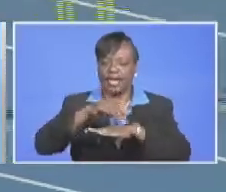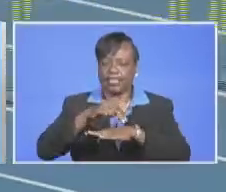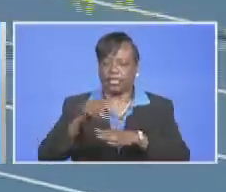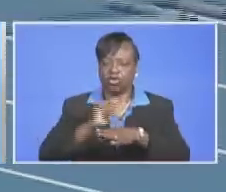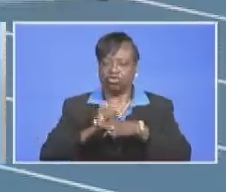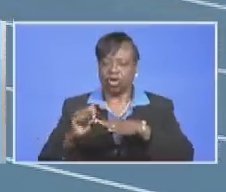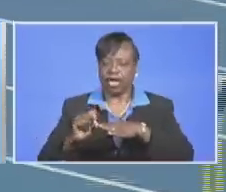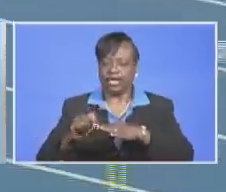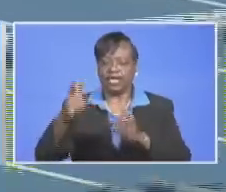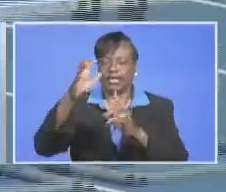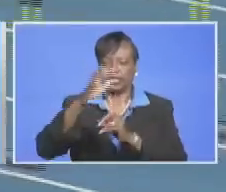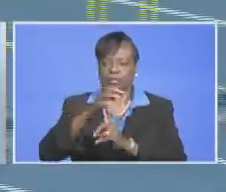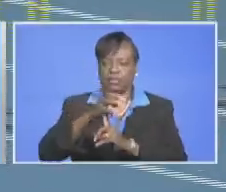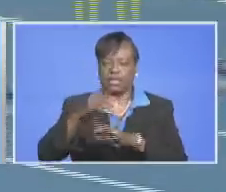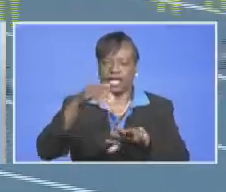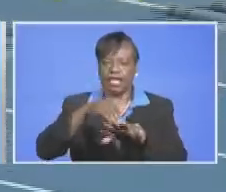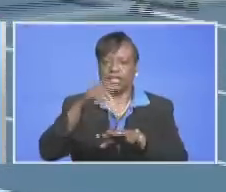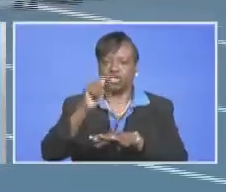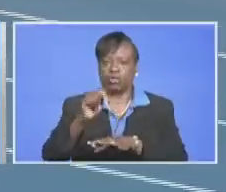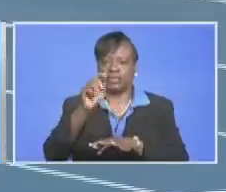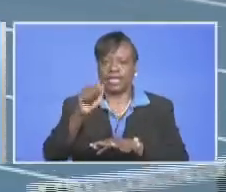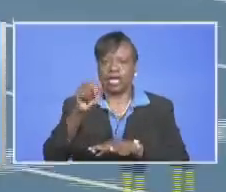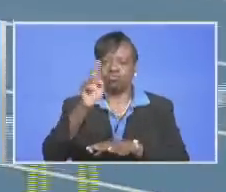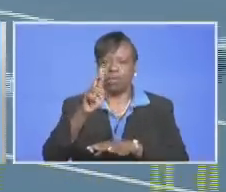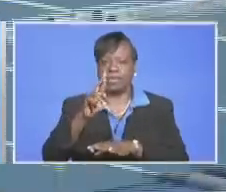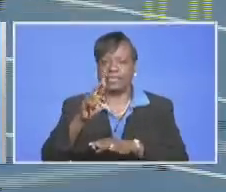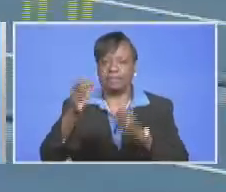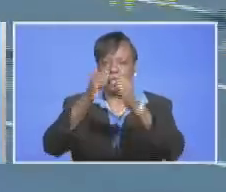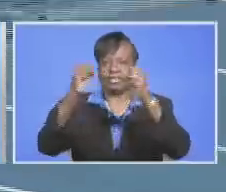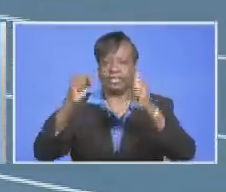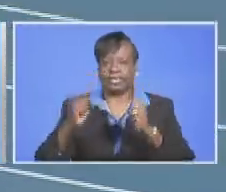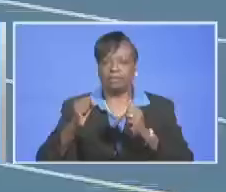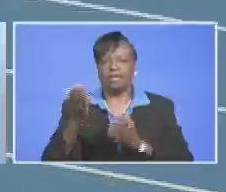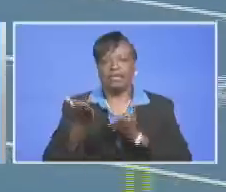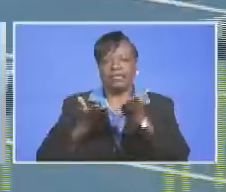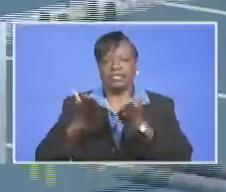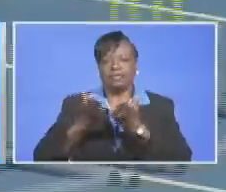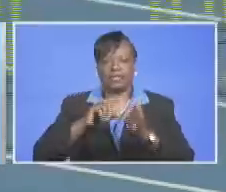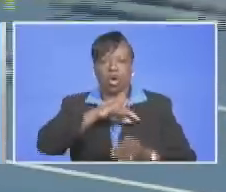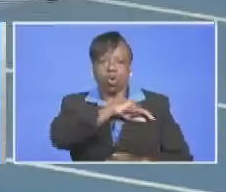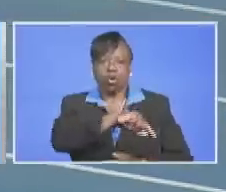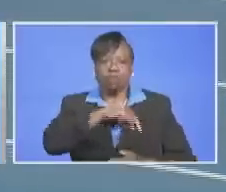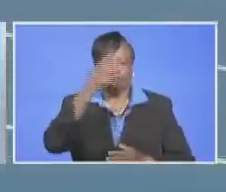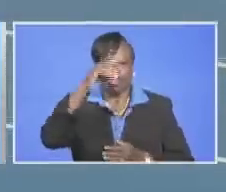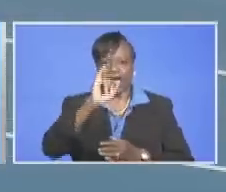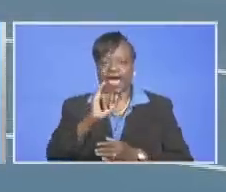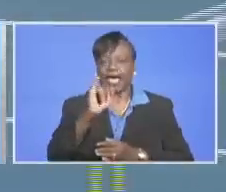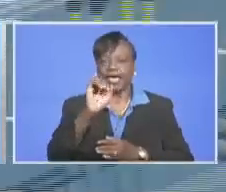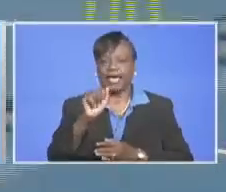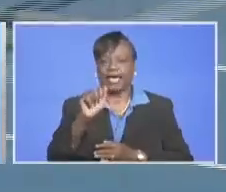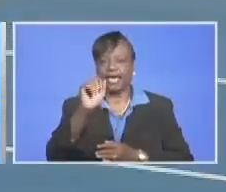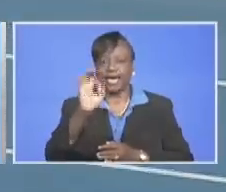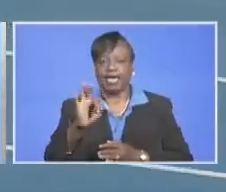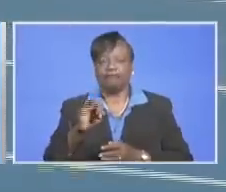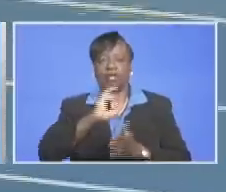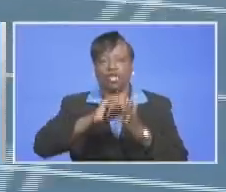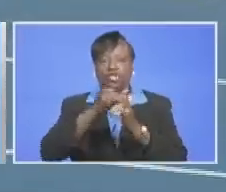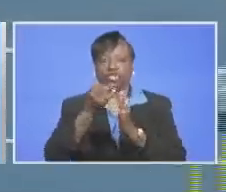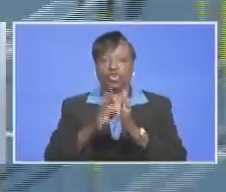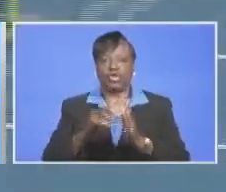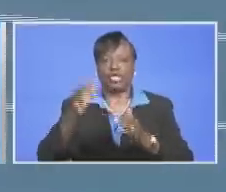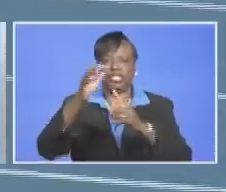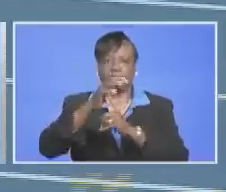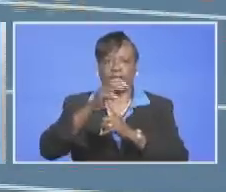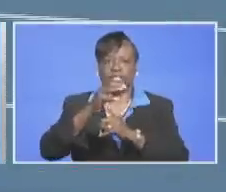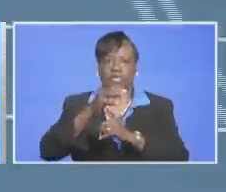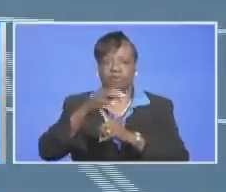this weekend at the original Thomas A. Robinson Stadium. This will serve as a qualifier for the IAAF Junior World Championship scheduled for